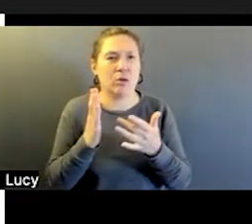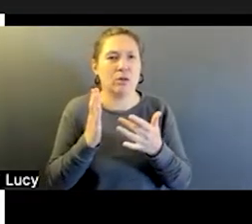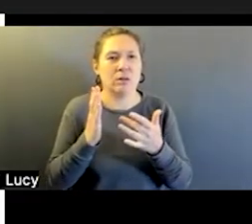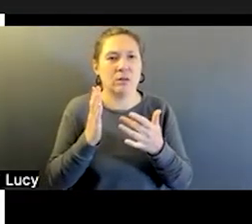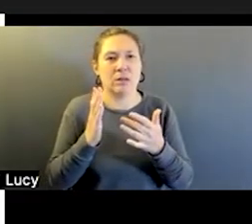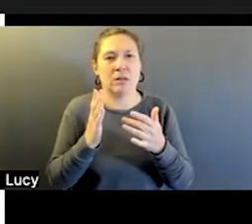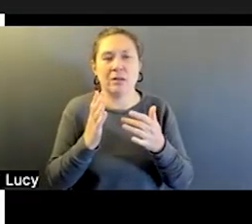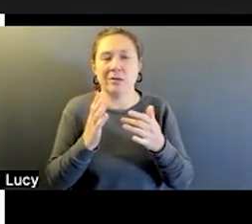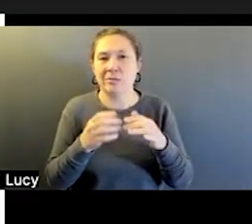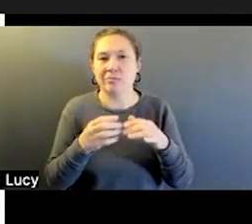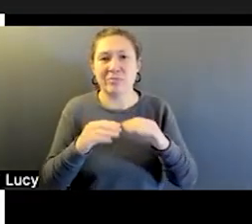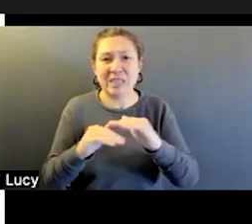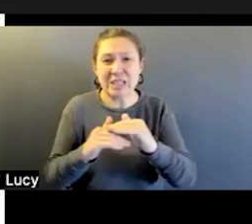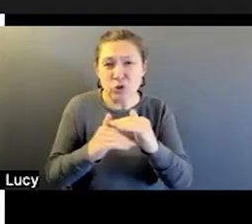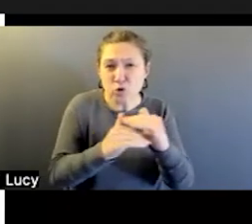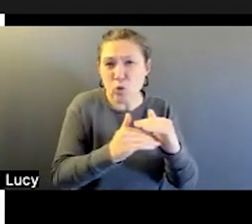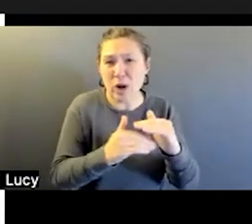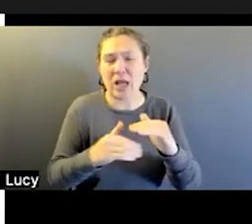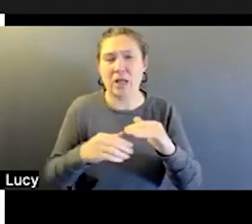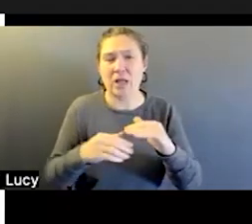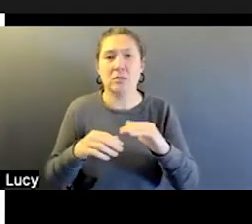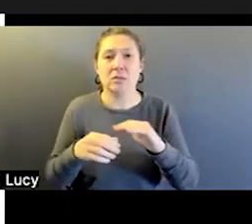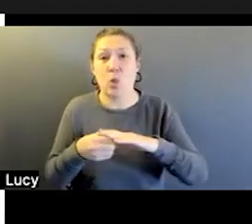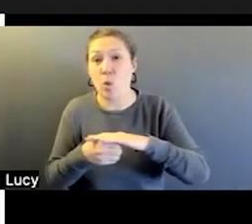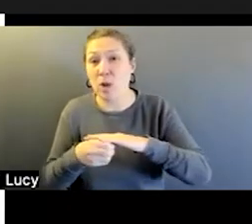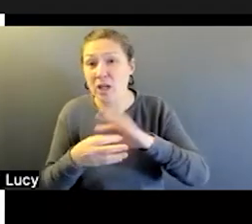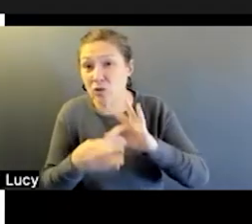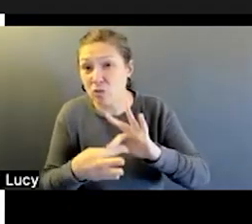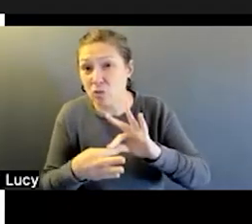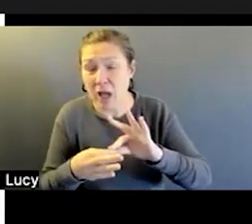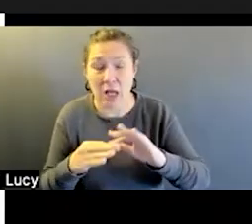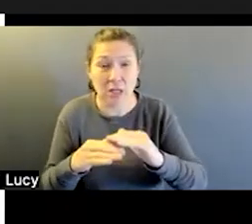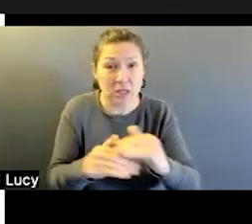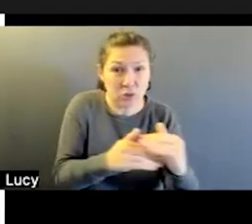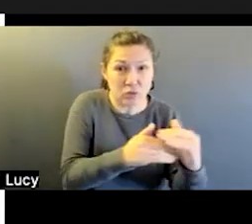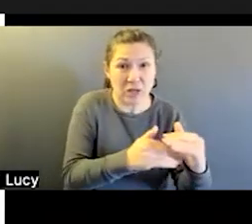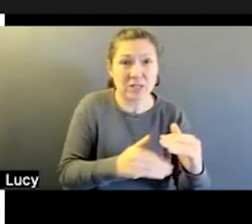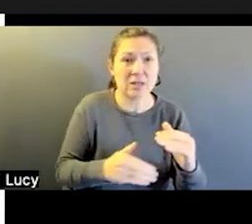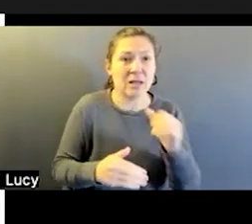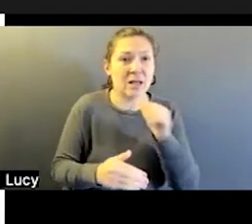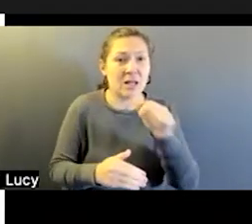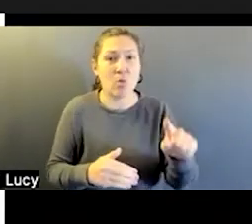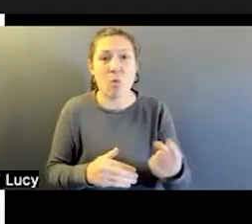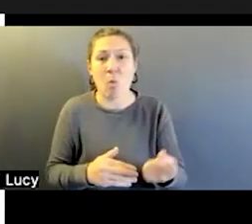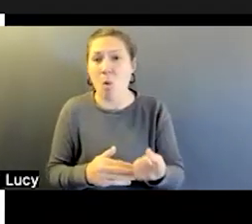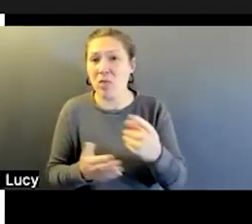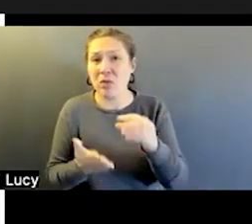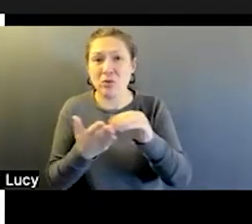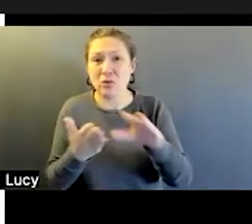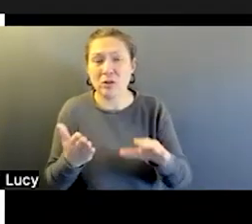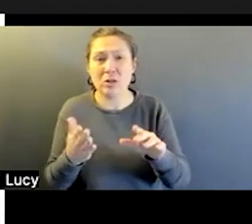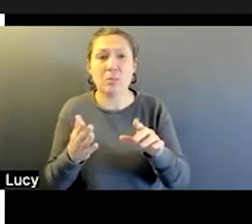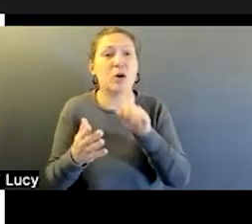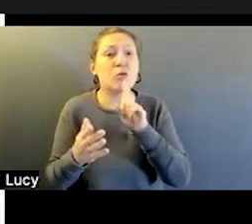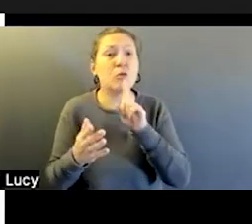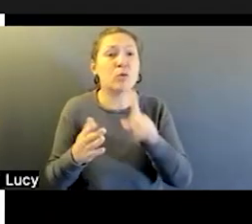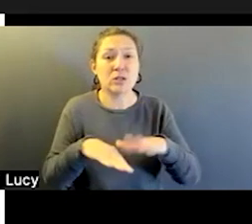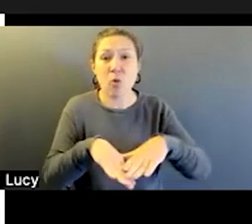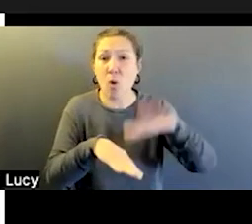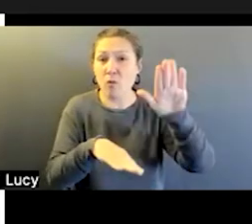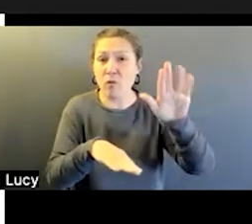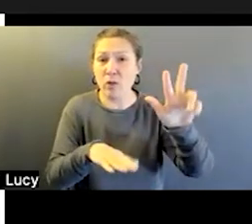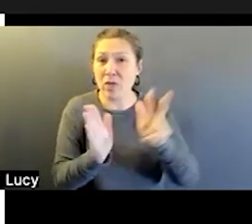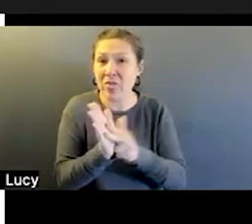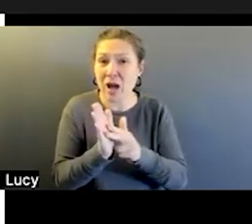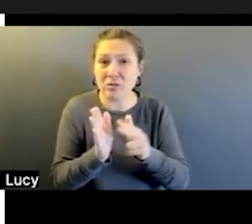location-related constraints, not only for students, but for the more than 3,000 people involved. So not only